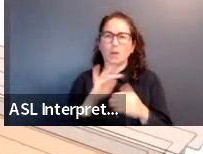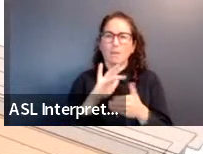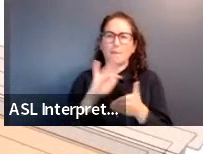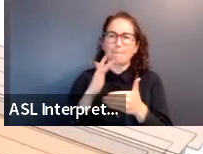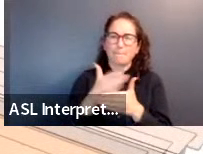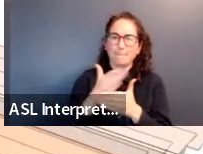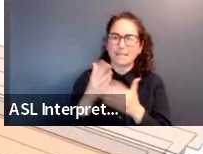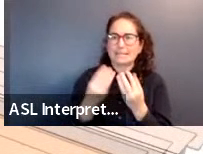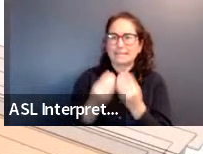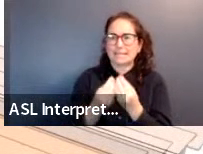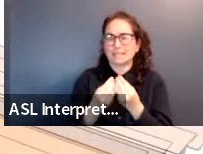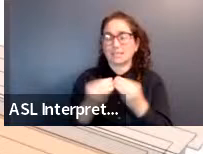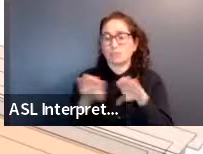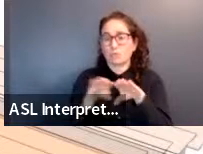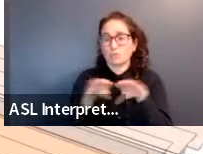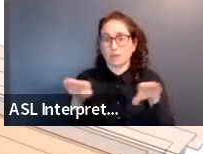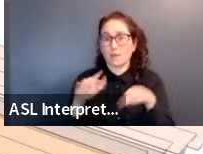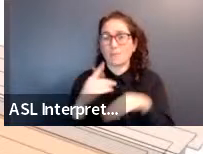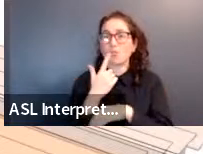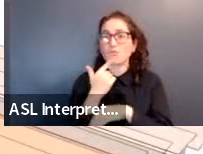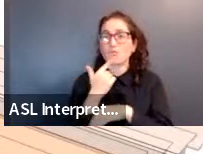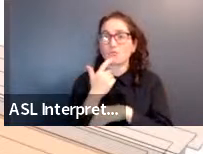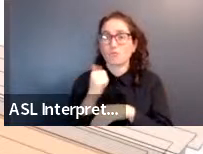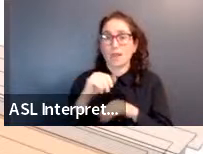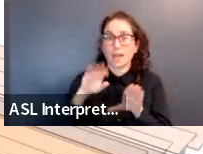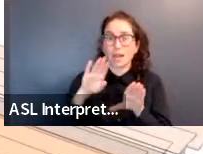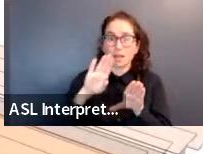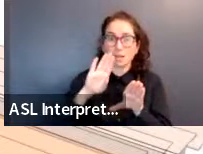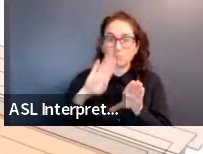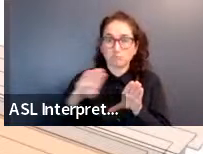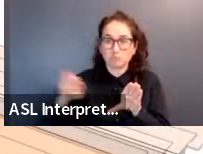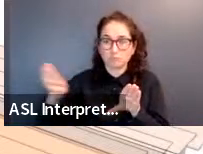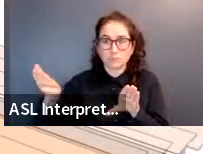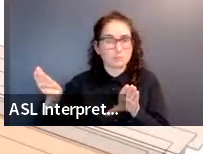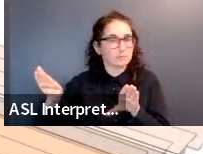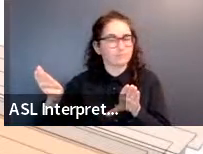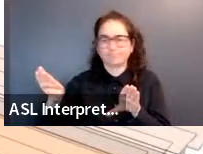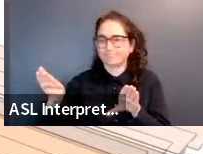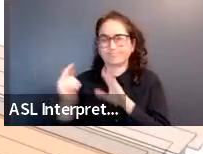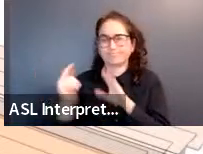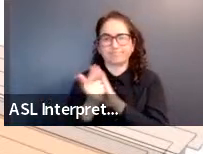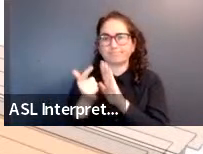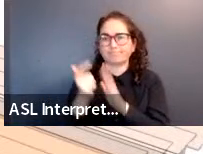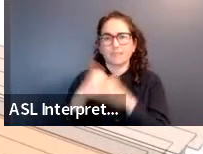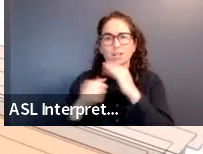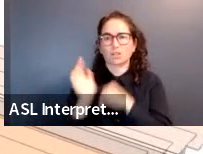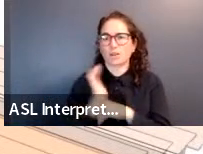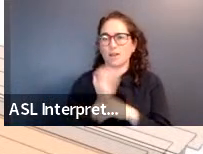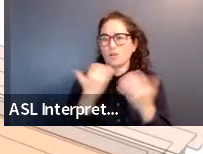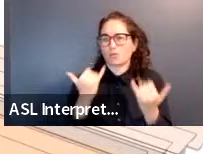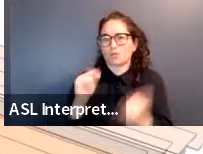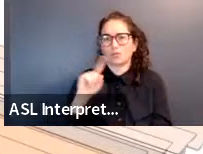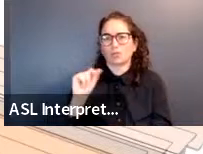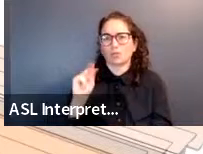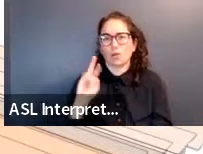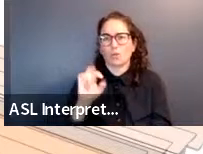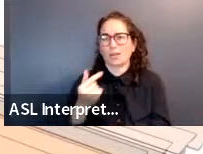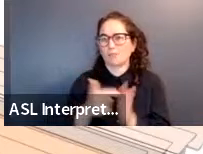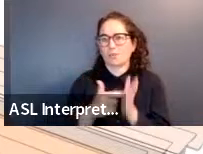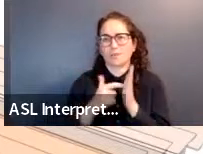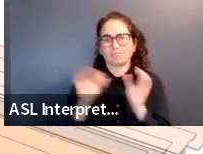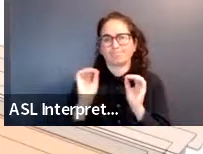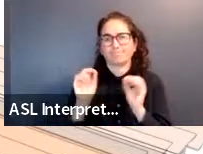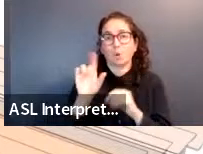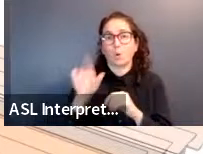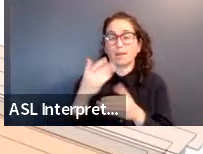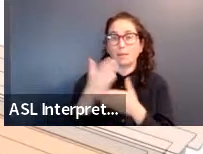here, the red tinted portions of this rooftop solar canopy would not be permitted under our current zoning regulations. Only the